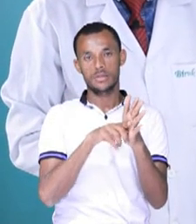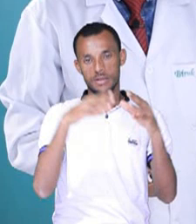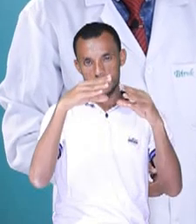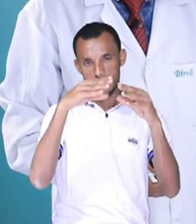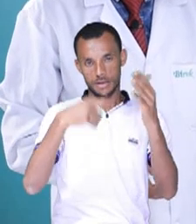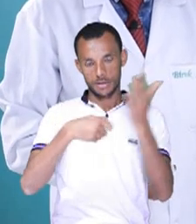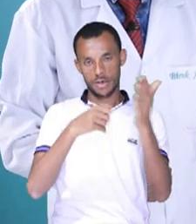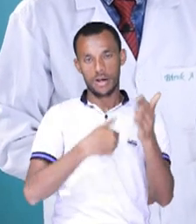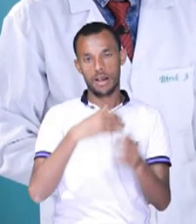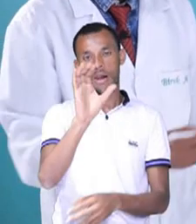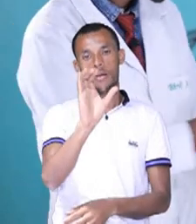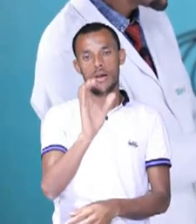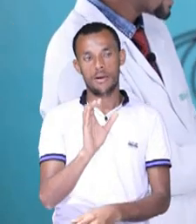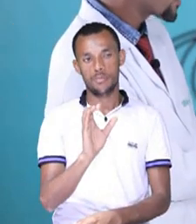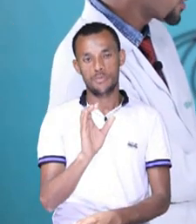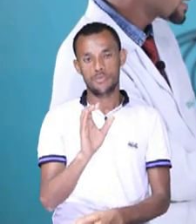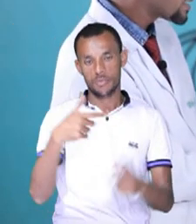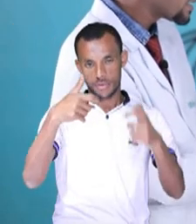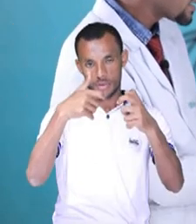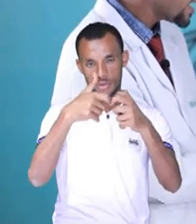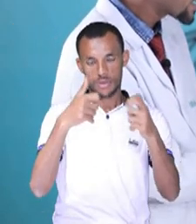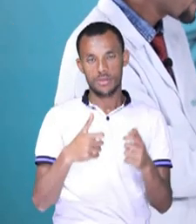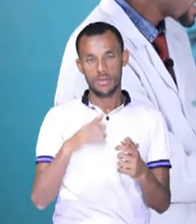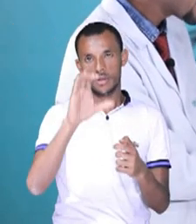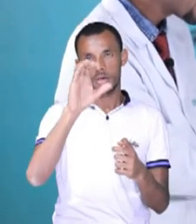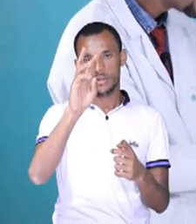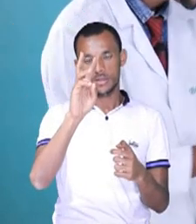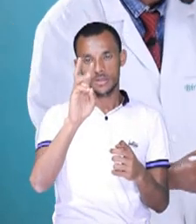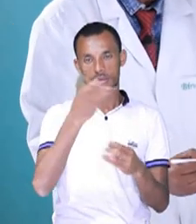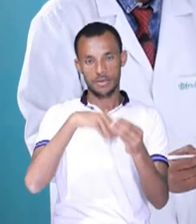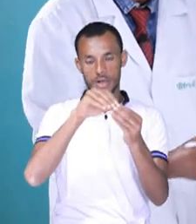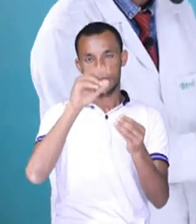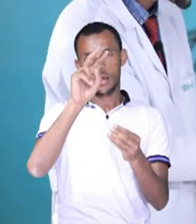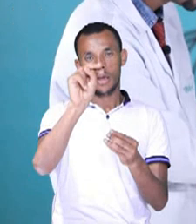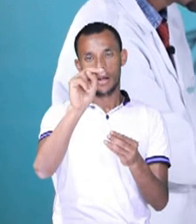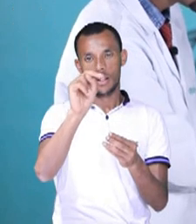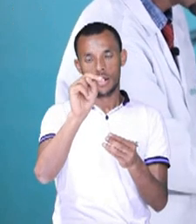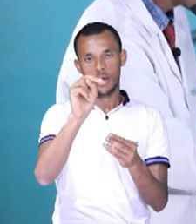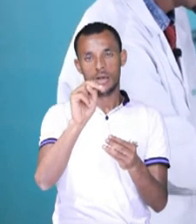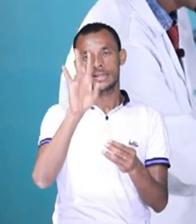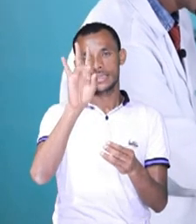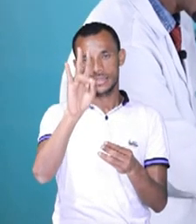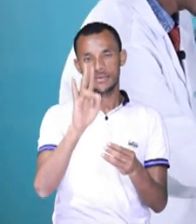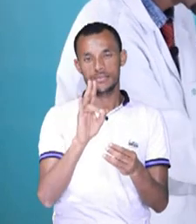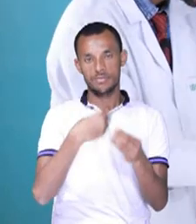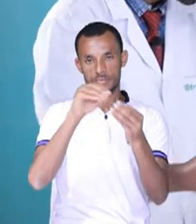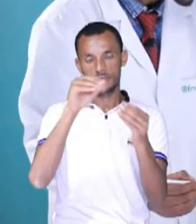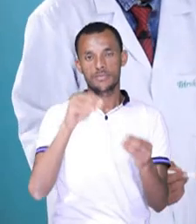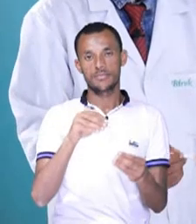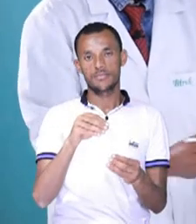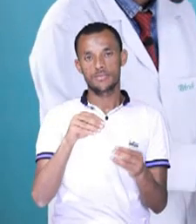species. Carbon, electron is 6, plus, N means nitrogen, 7,